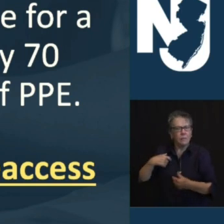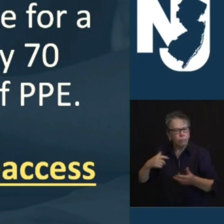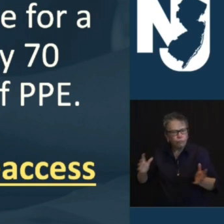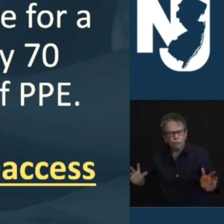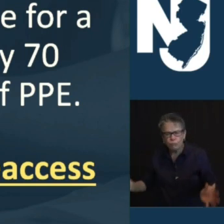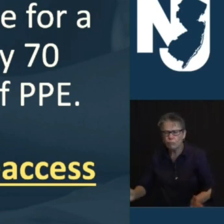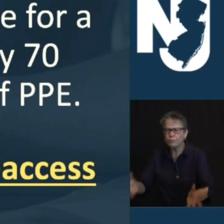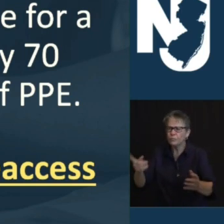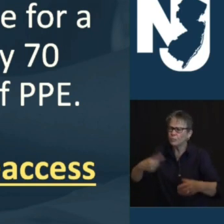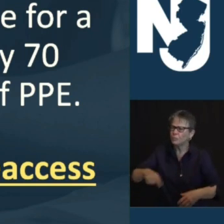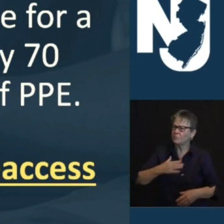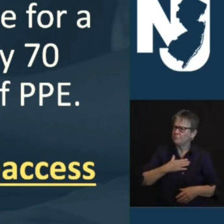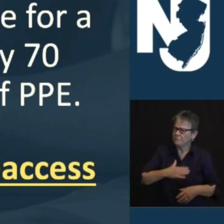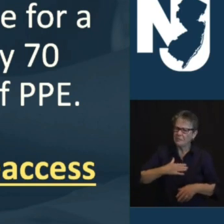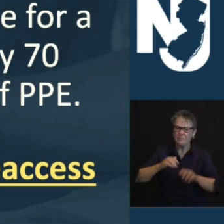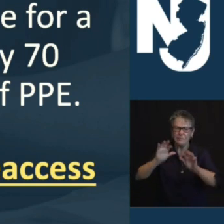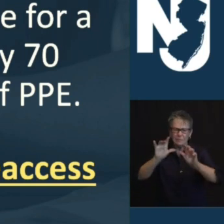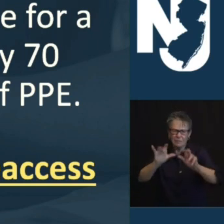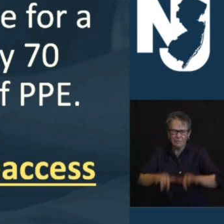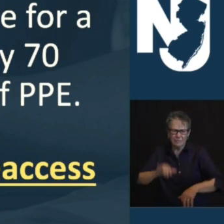website,